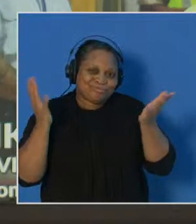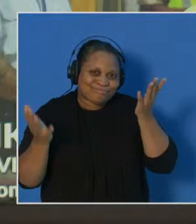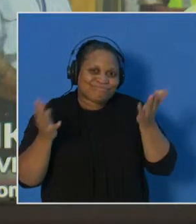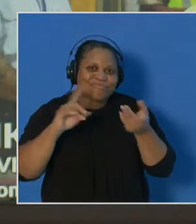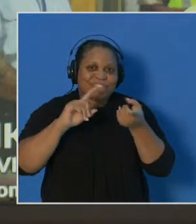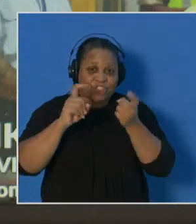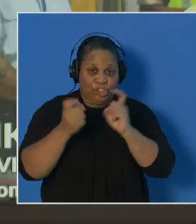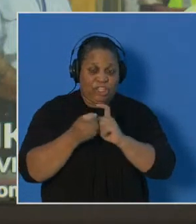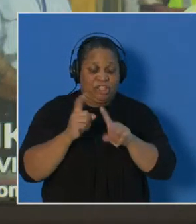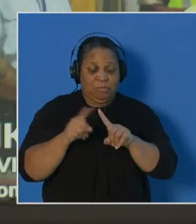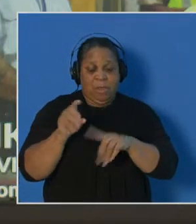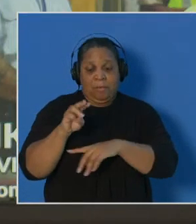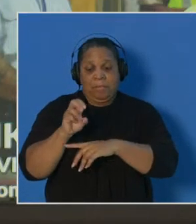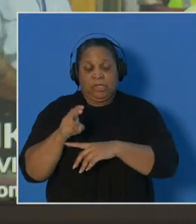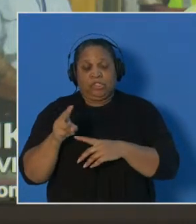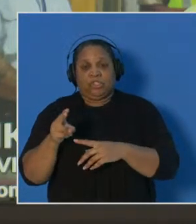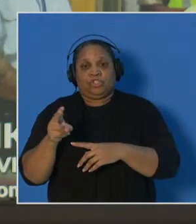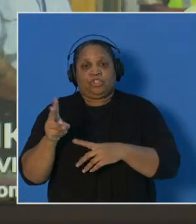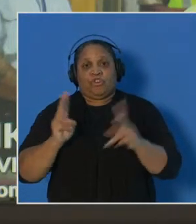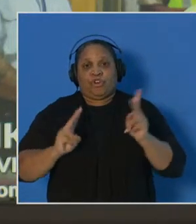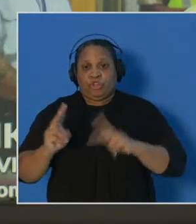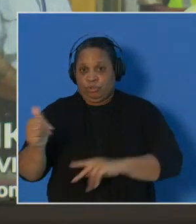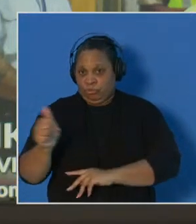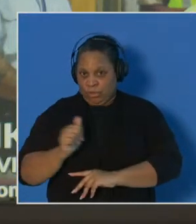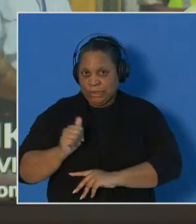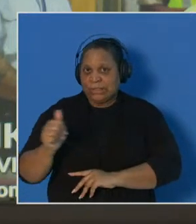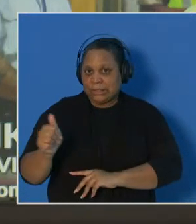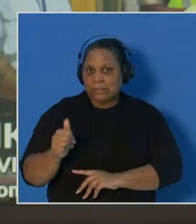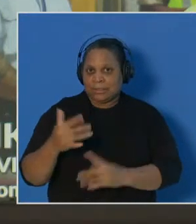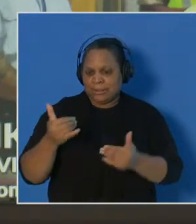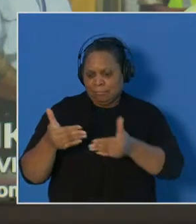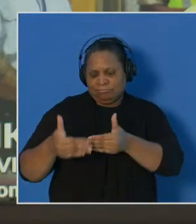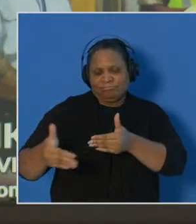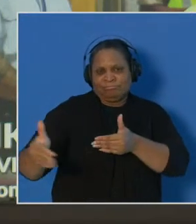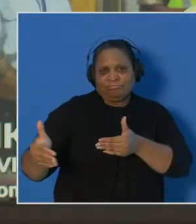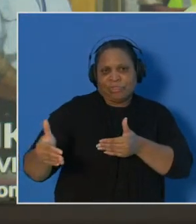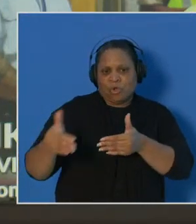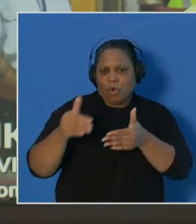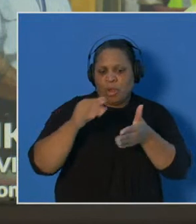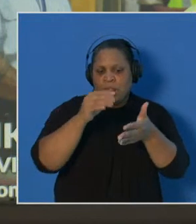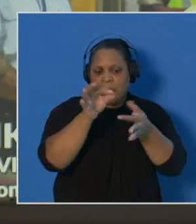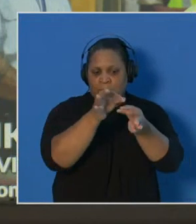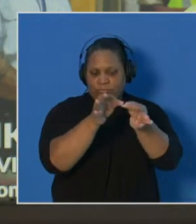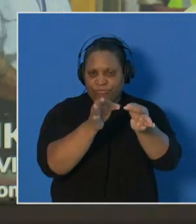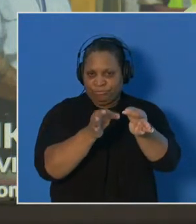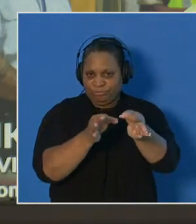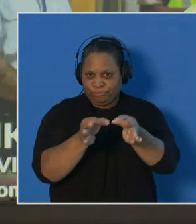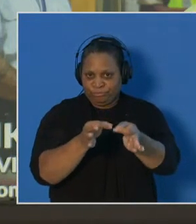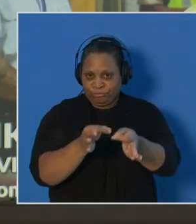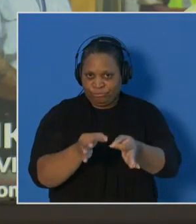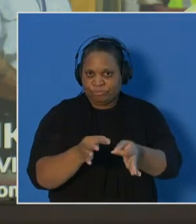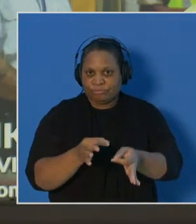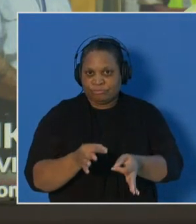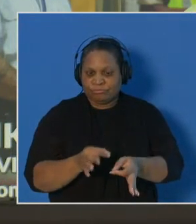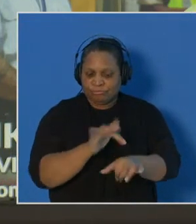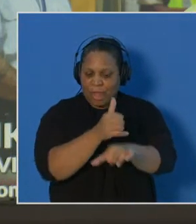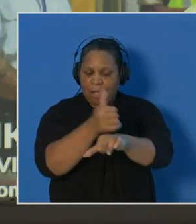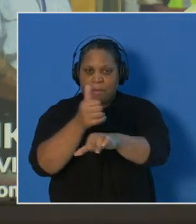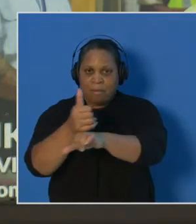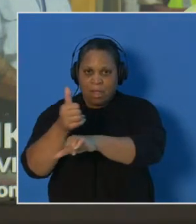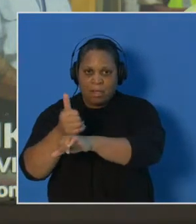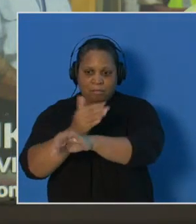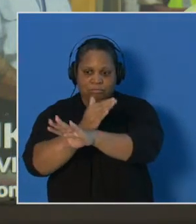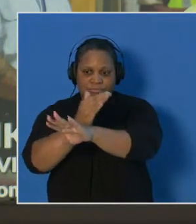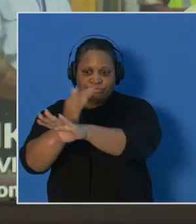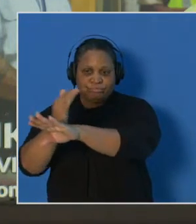But now the Minister of Tourism and Transport will certainly go ahead and outline the various measures that are going to be in place to